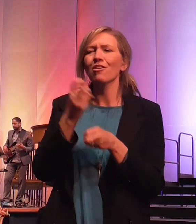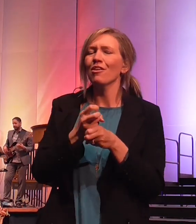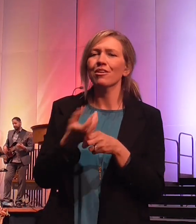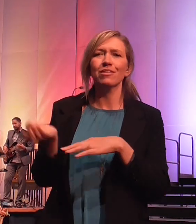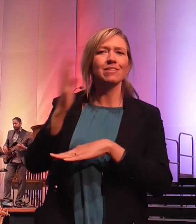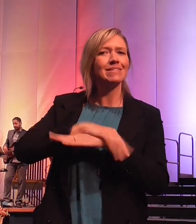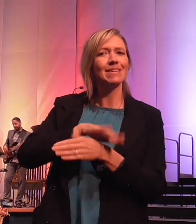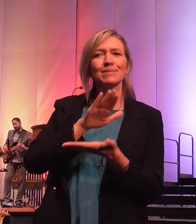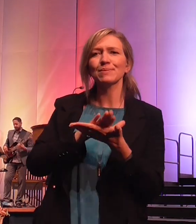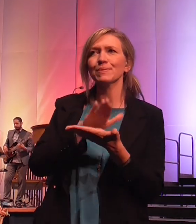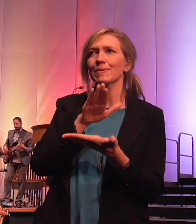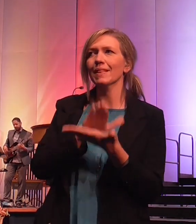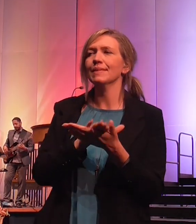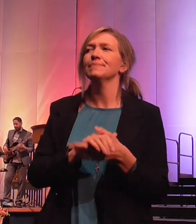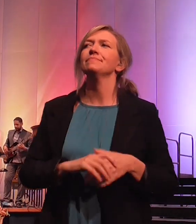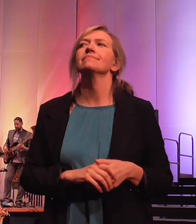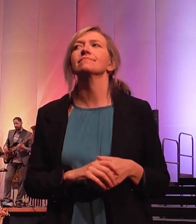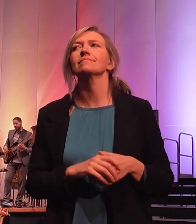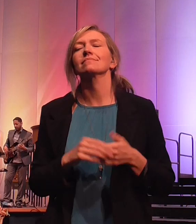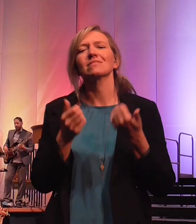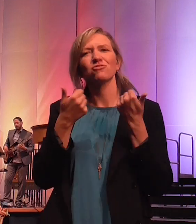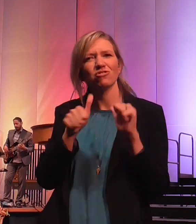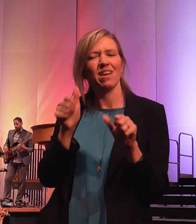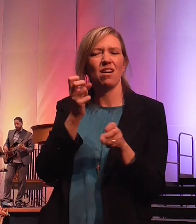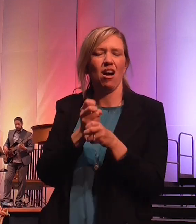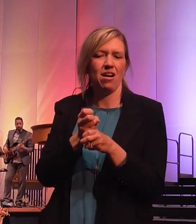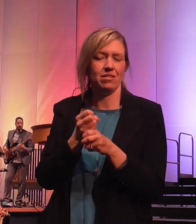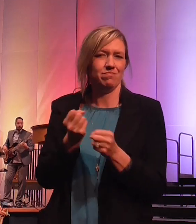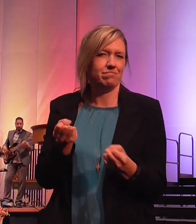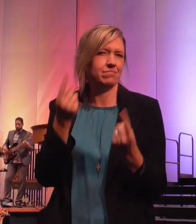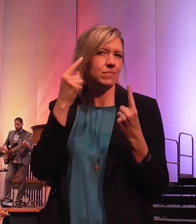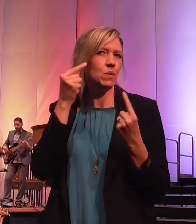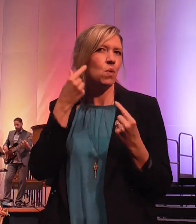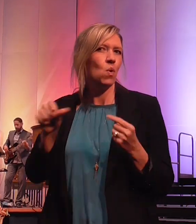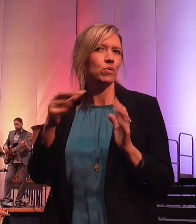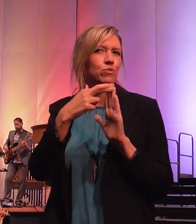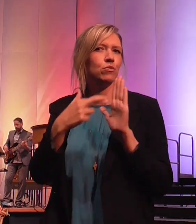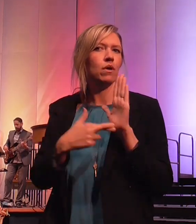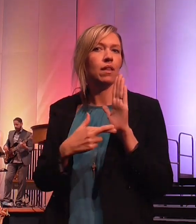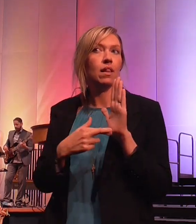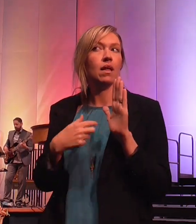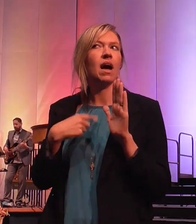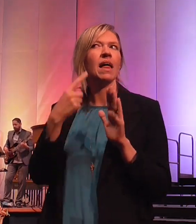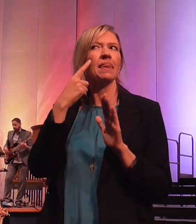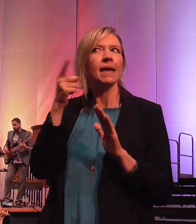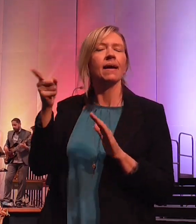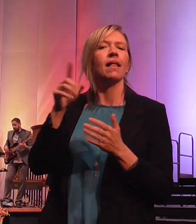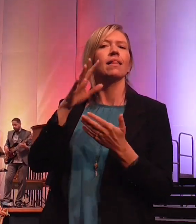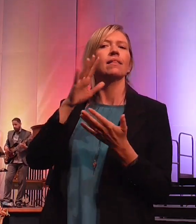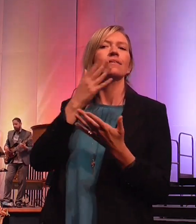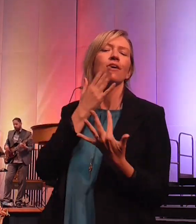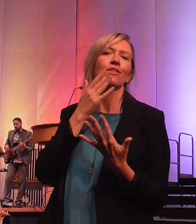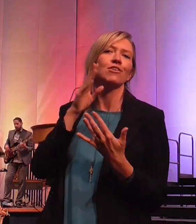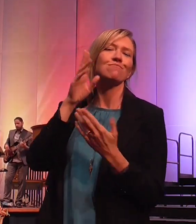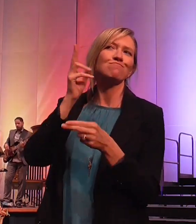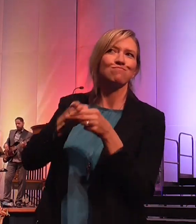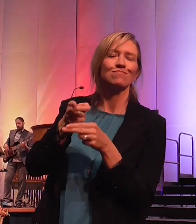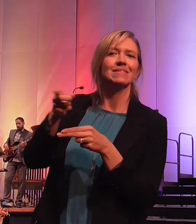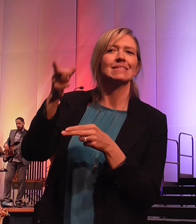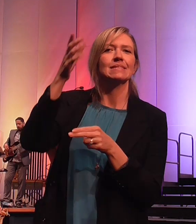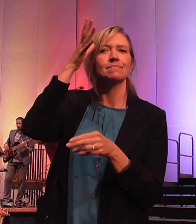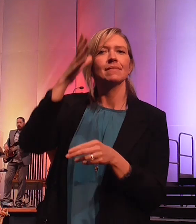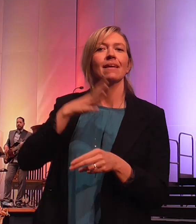hard all day in school, trying hard to understand the golden rule. I think I'll color this man